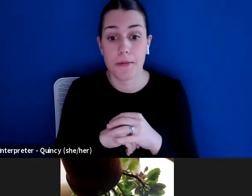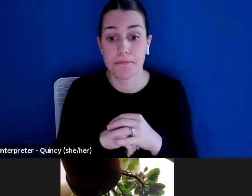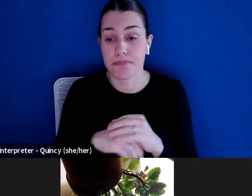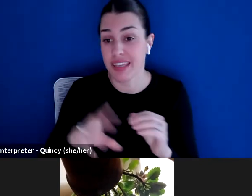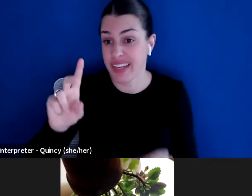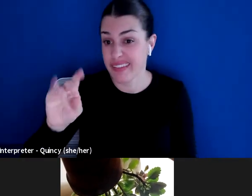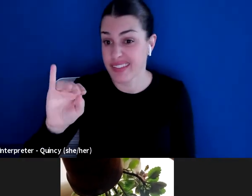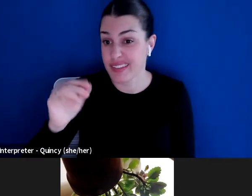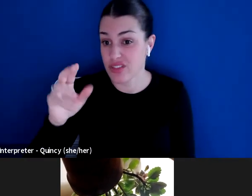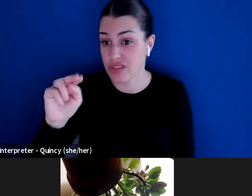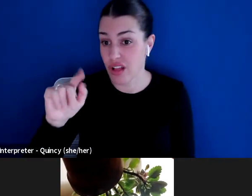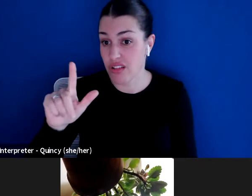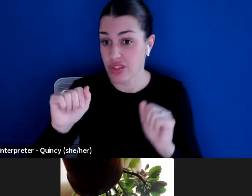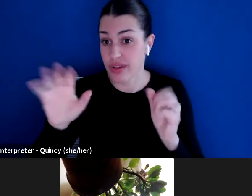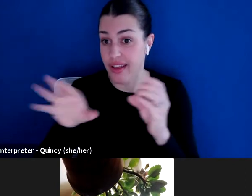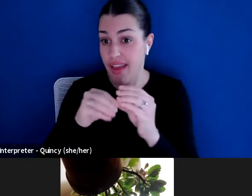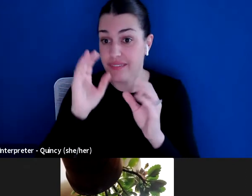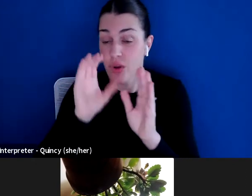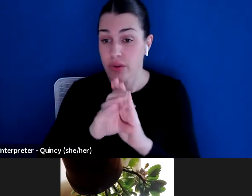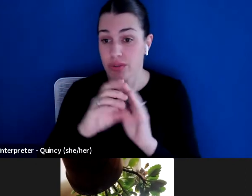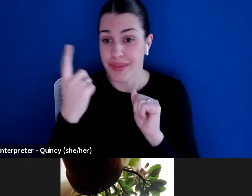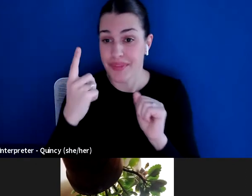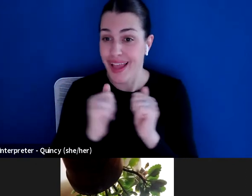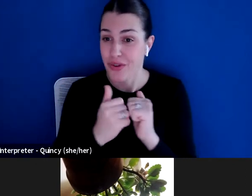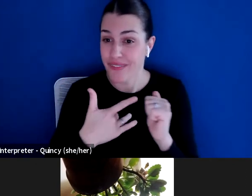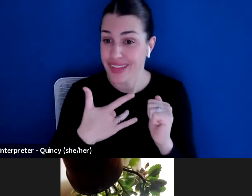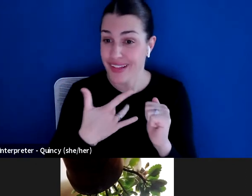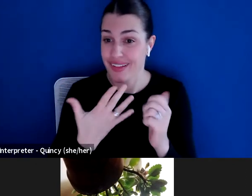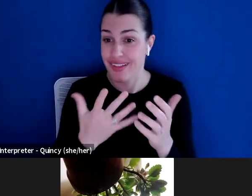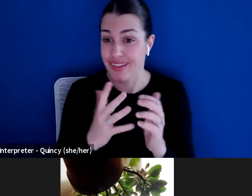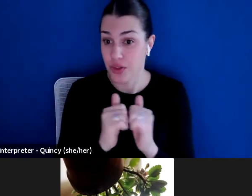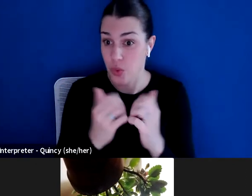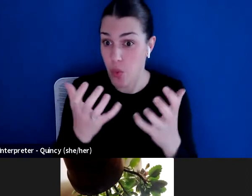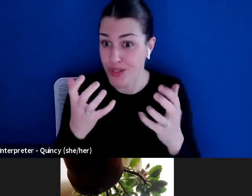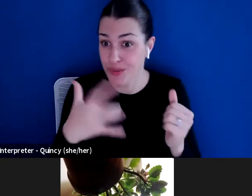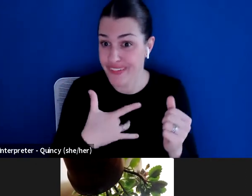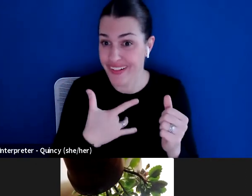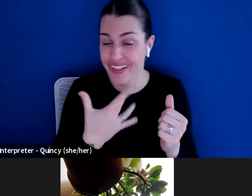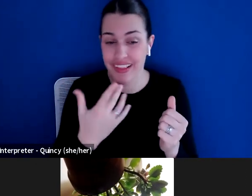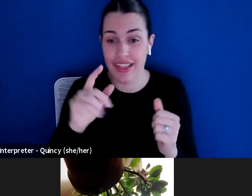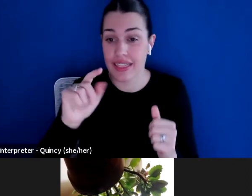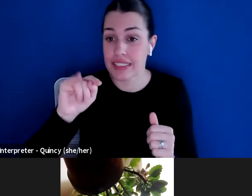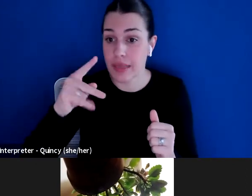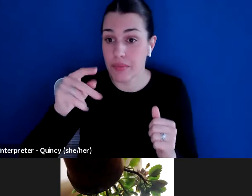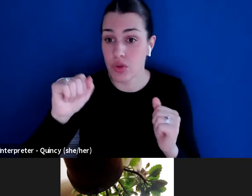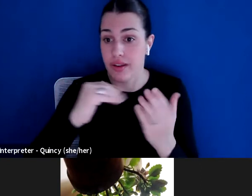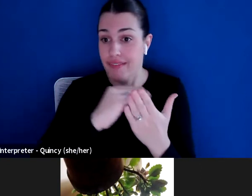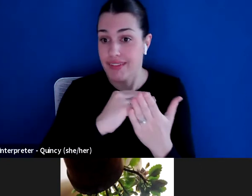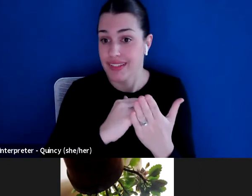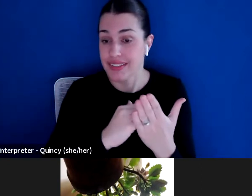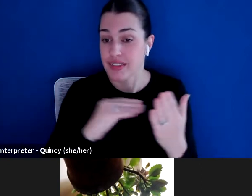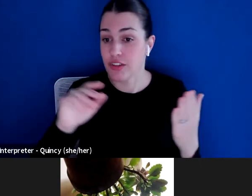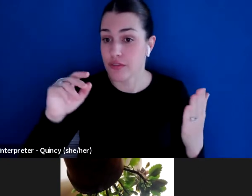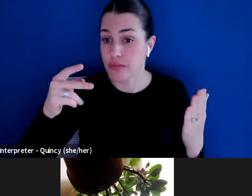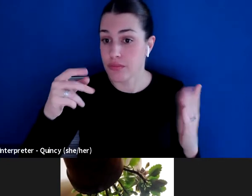represent who you are, how you want to feel, anything like that. There's a tip to, keep a list of prompts ready.